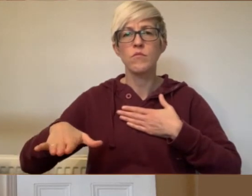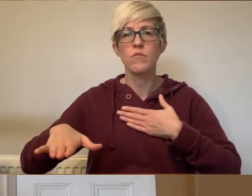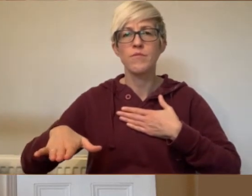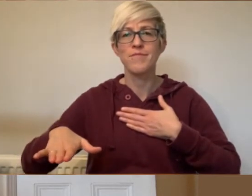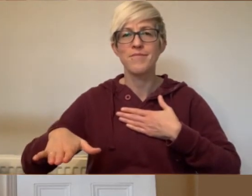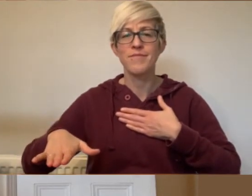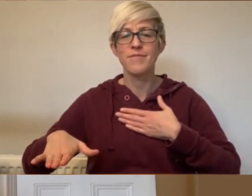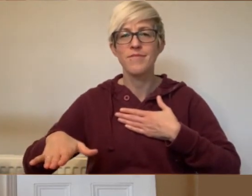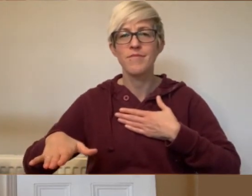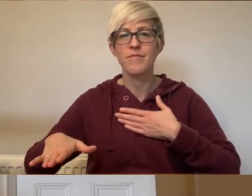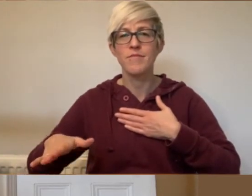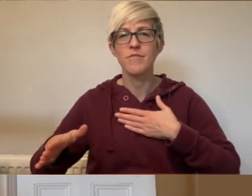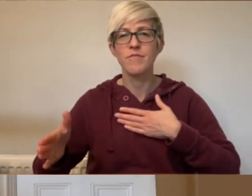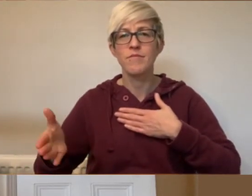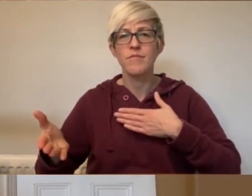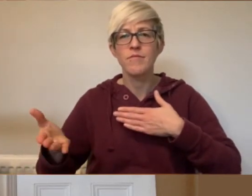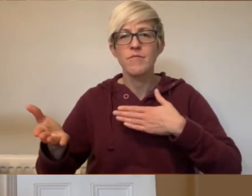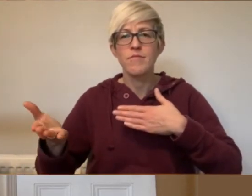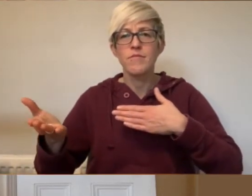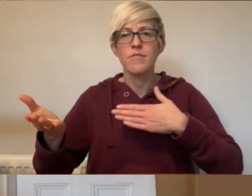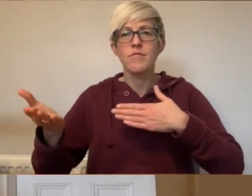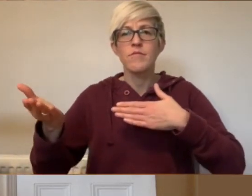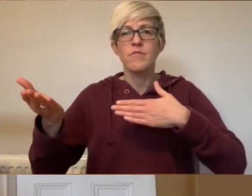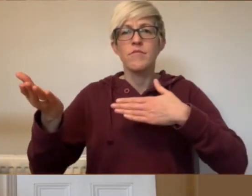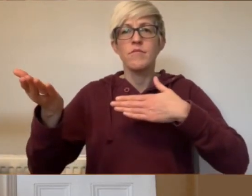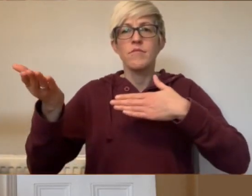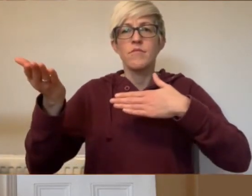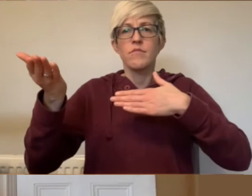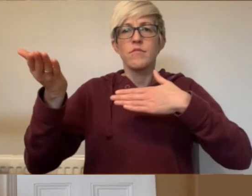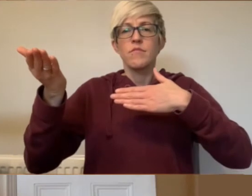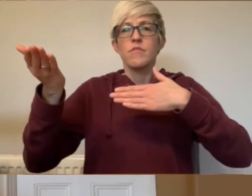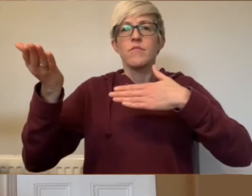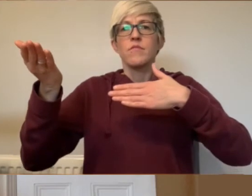Breathing through the nose, joining in when you're ready, breathing in.